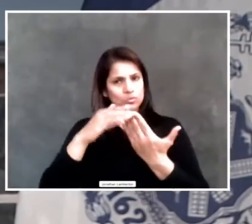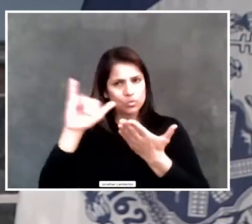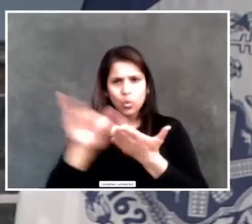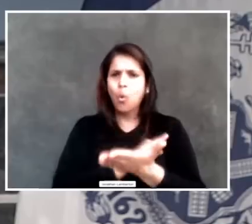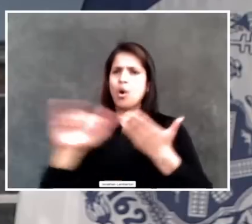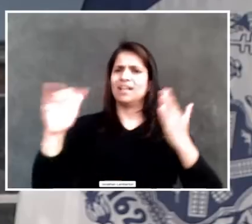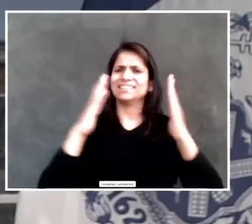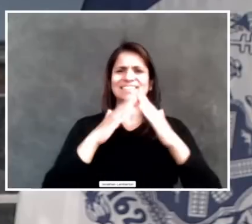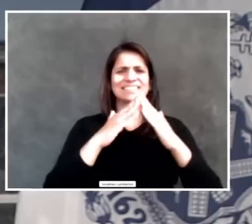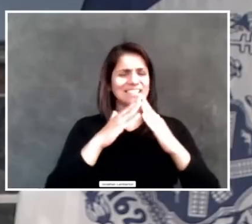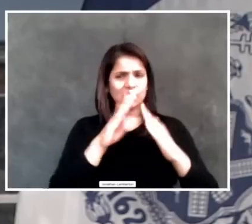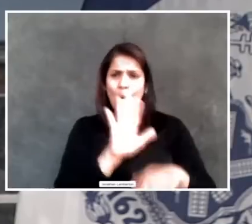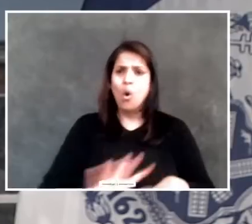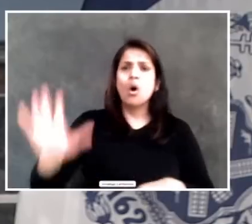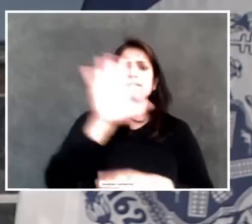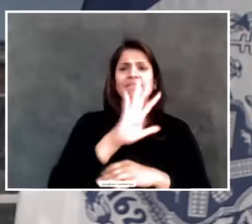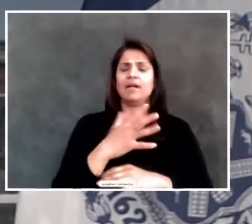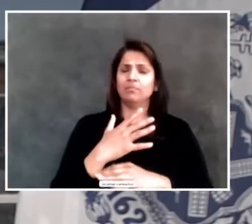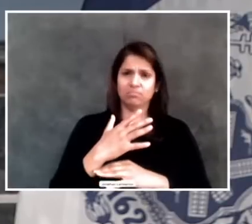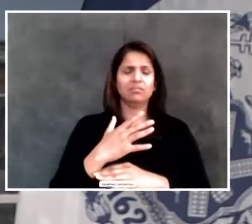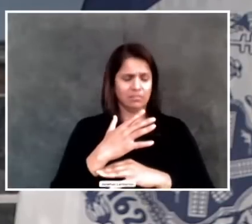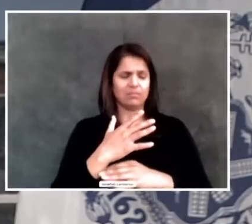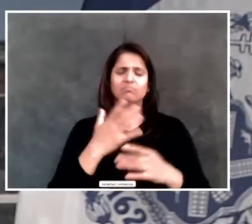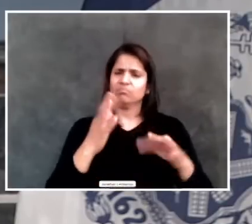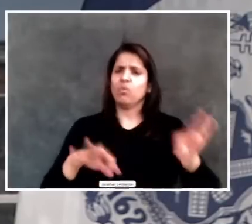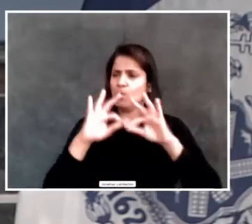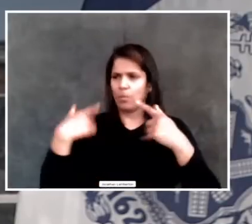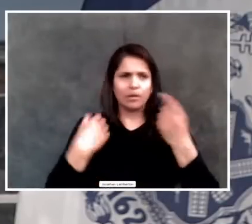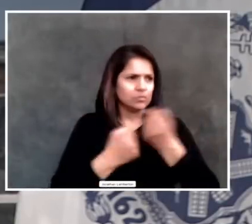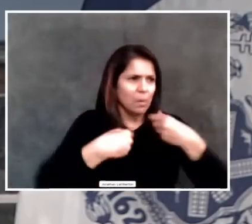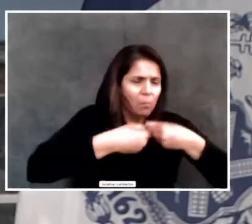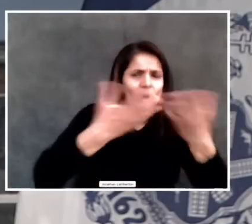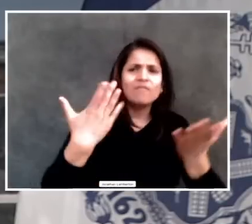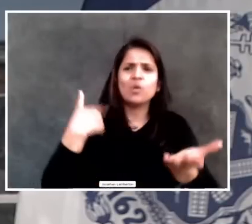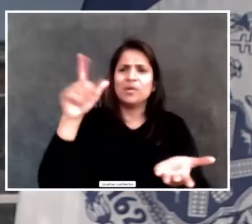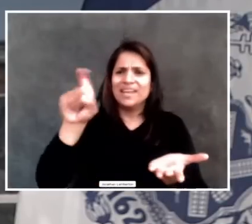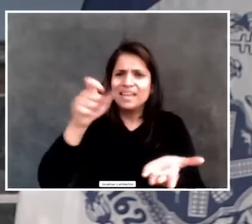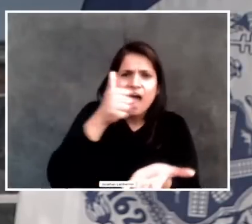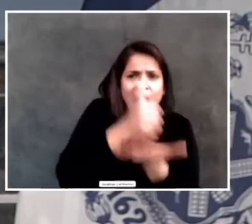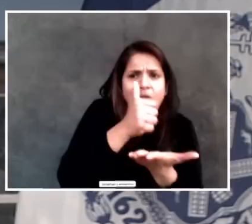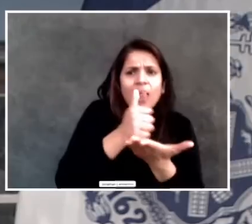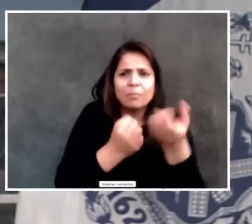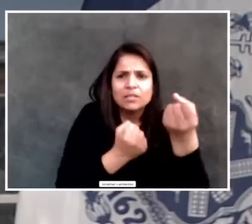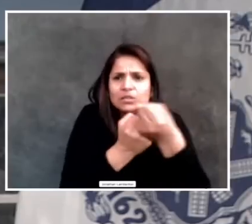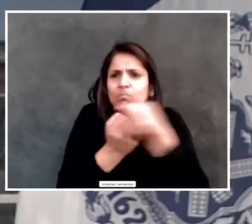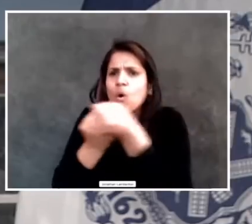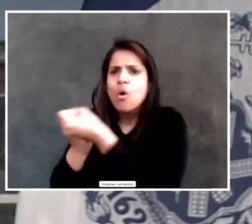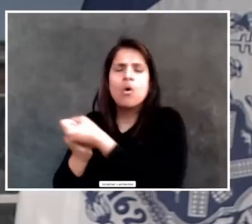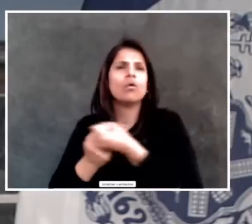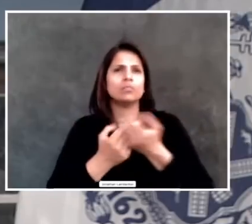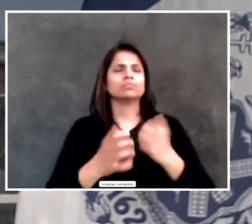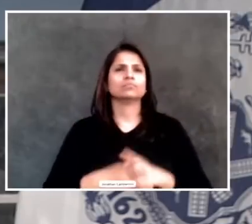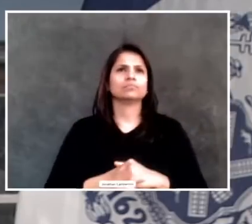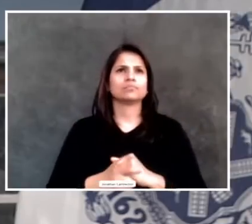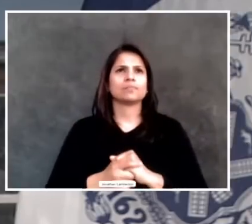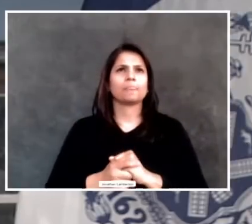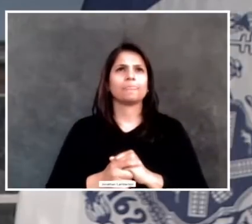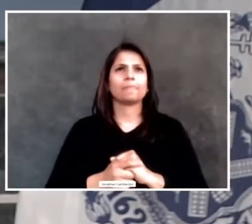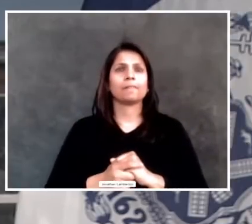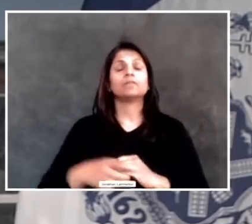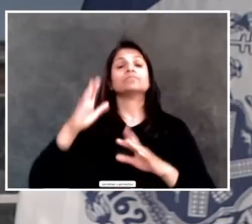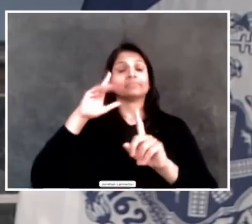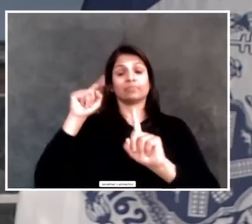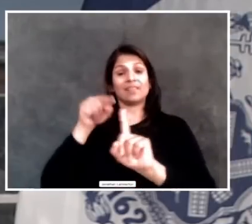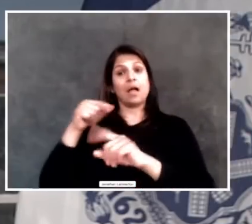medical personnel, first of all, what I said was the hospitals bearing the brunt of the crisis in New York